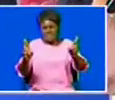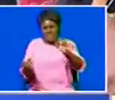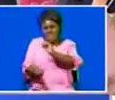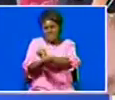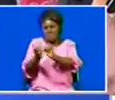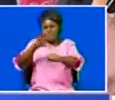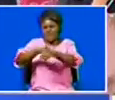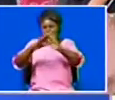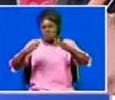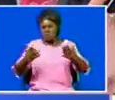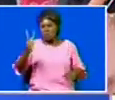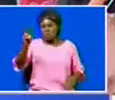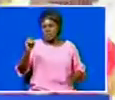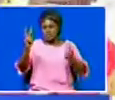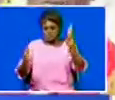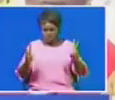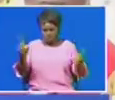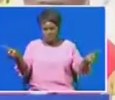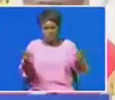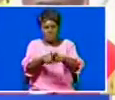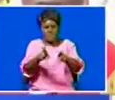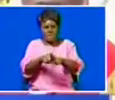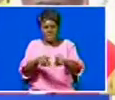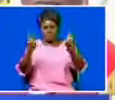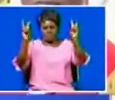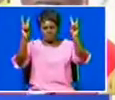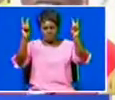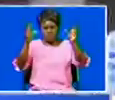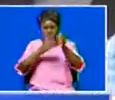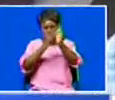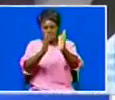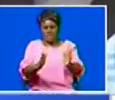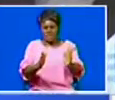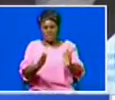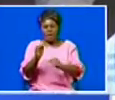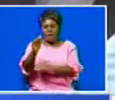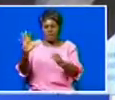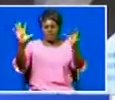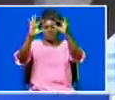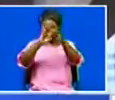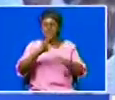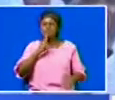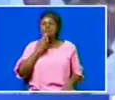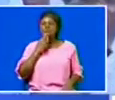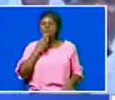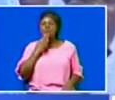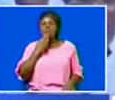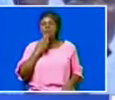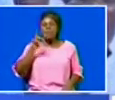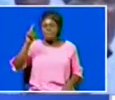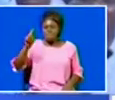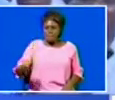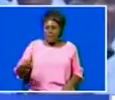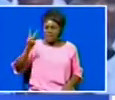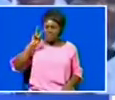The 2022 elections also featured in their speeches, with the leaders calling for unity among Luya leaders. Ni lazima